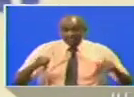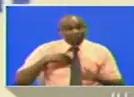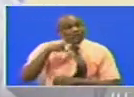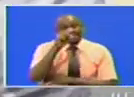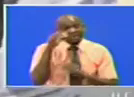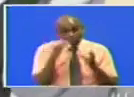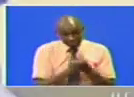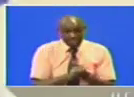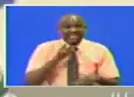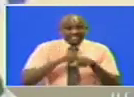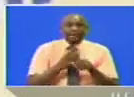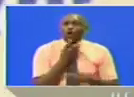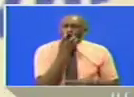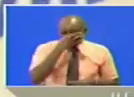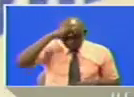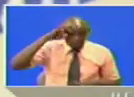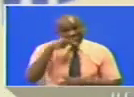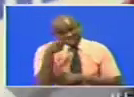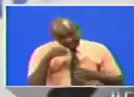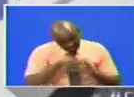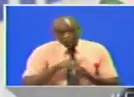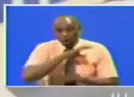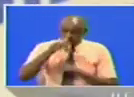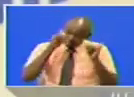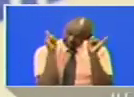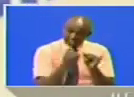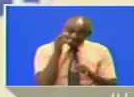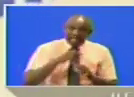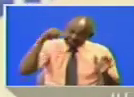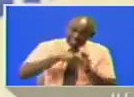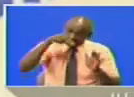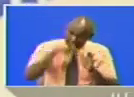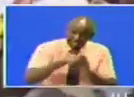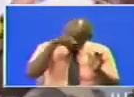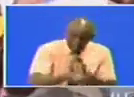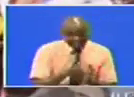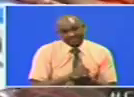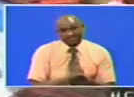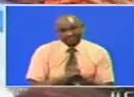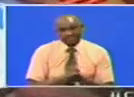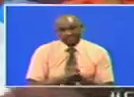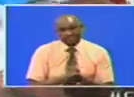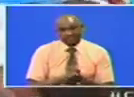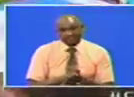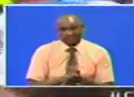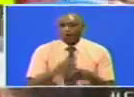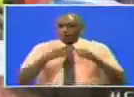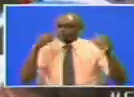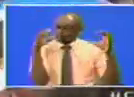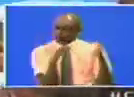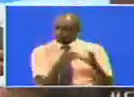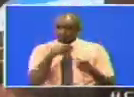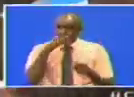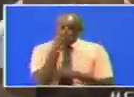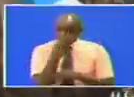Na hata joto ikiwa kwa hiyo hema. Sisi tutabaki ndani hapo, ndani, ndani. The opposition's lieutenants